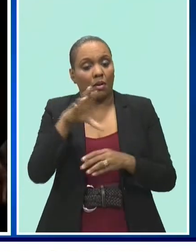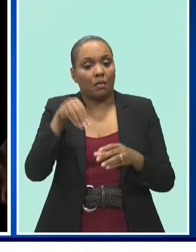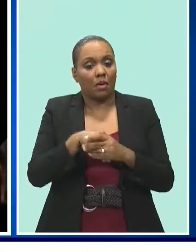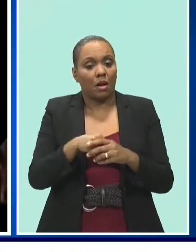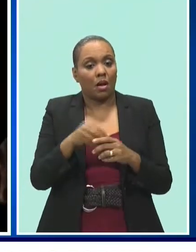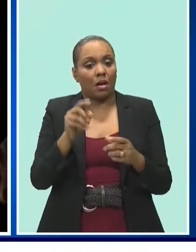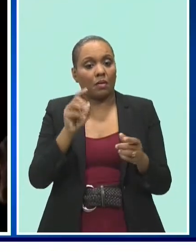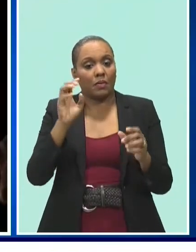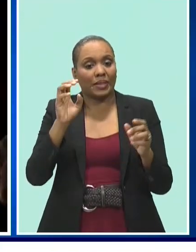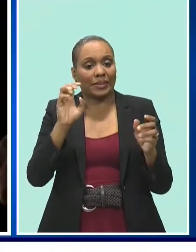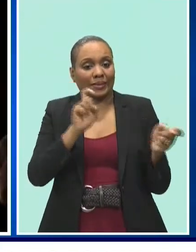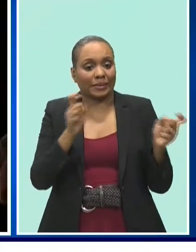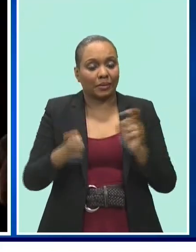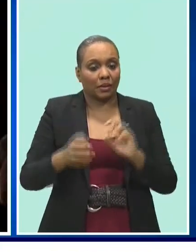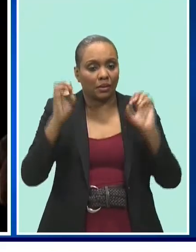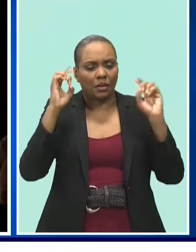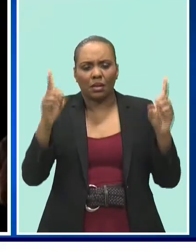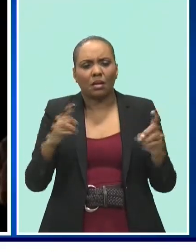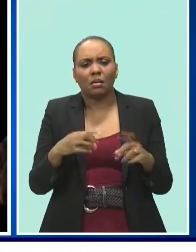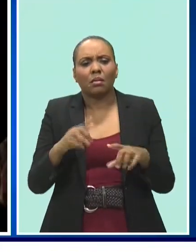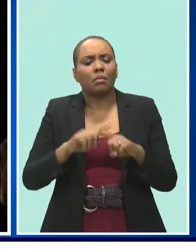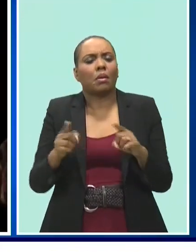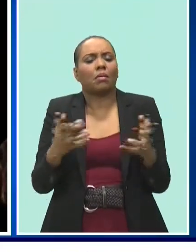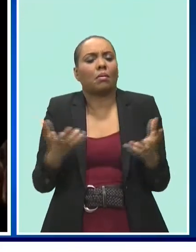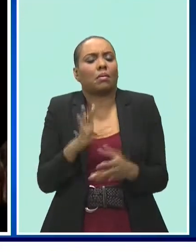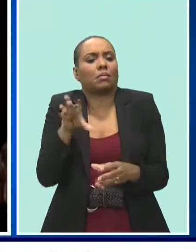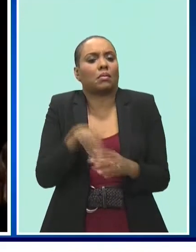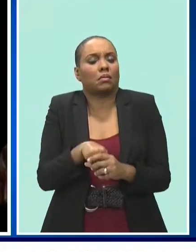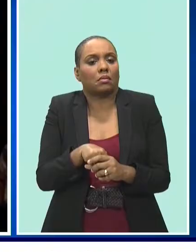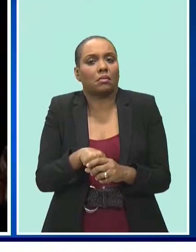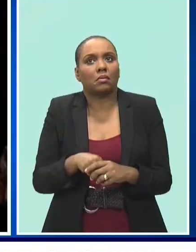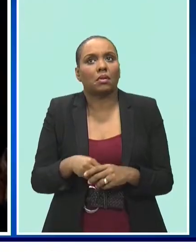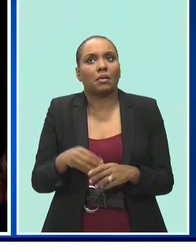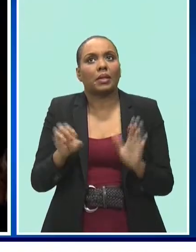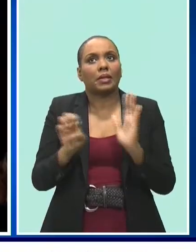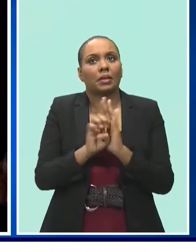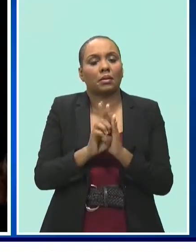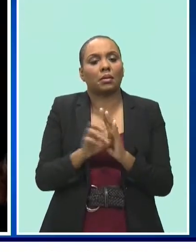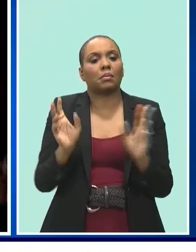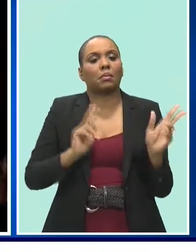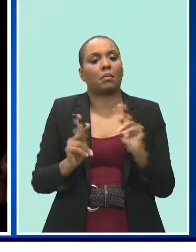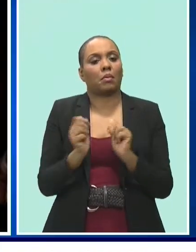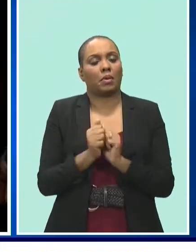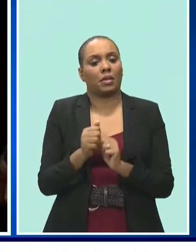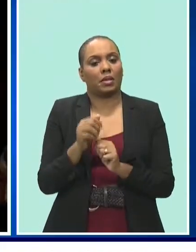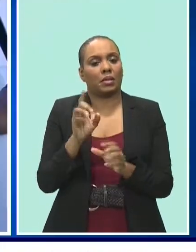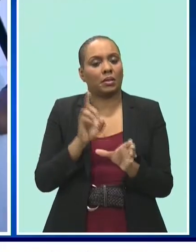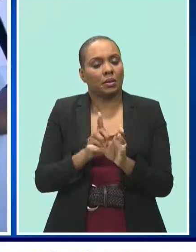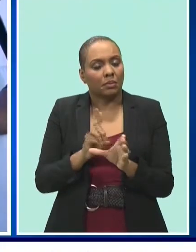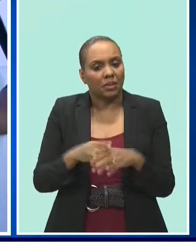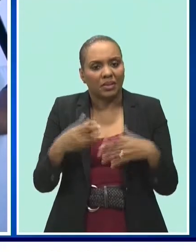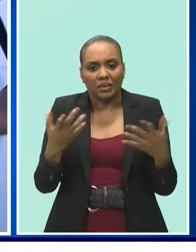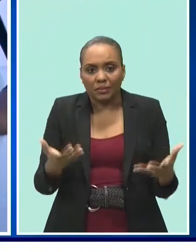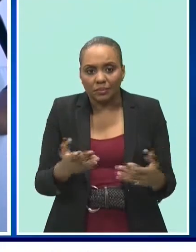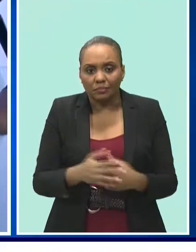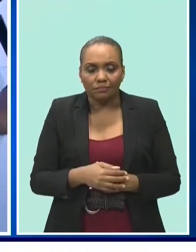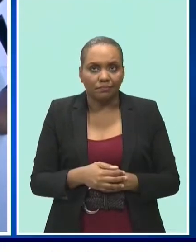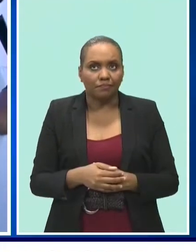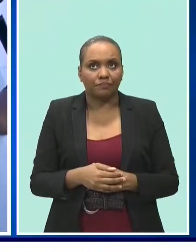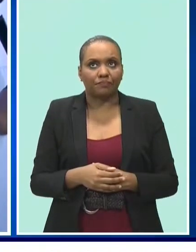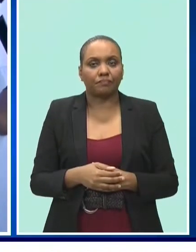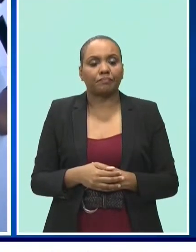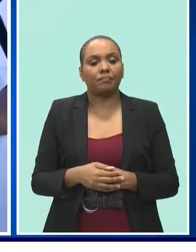out to what extent will that process involve persons with disabilities and center their issues. Ms. Motley says